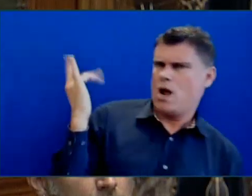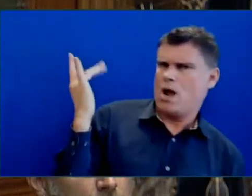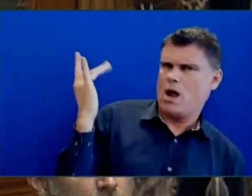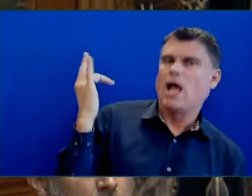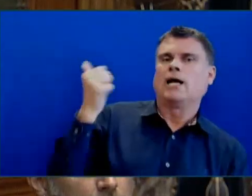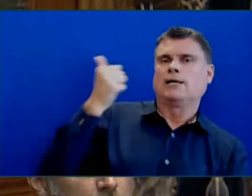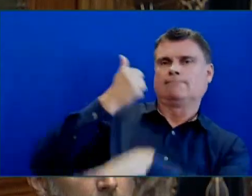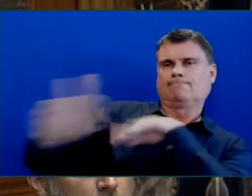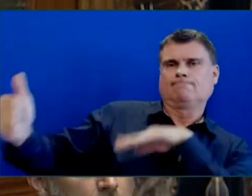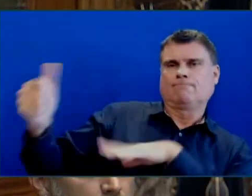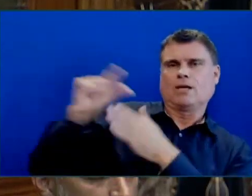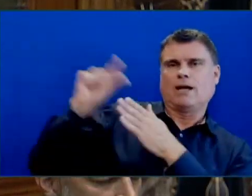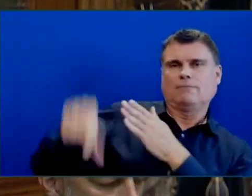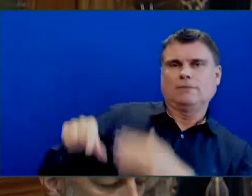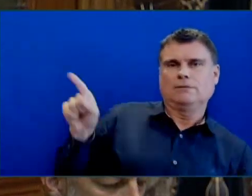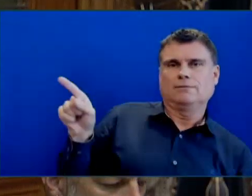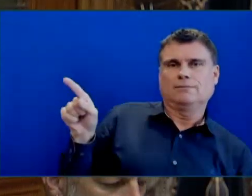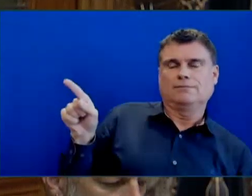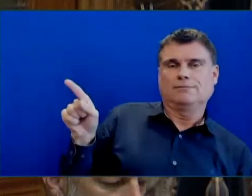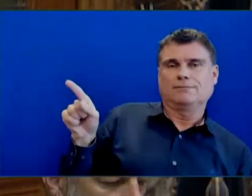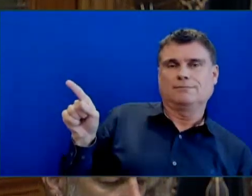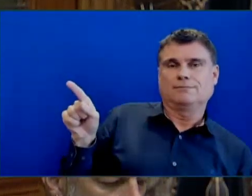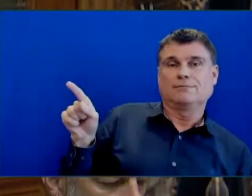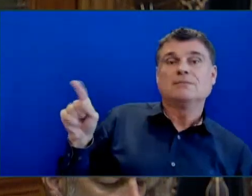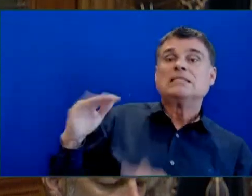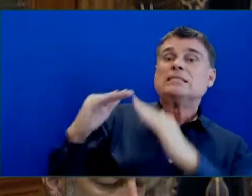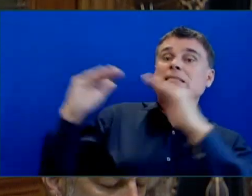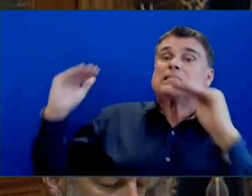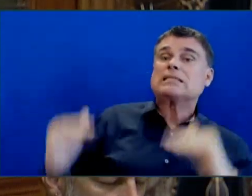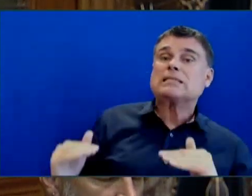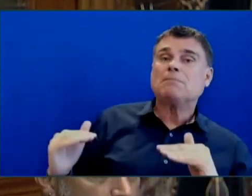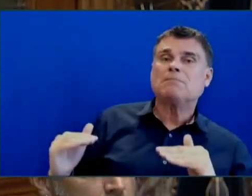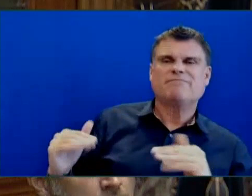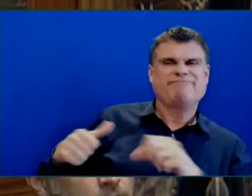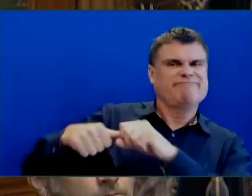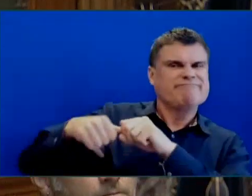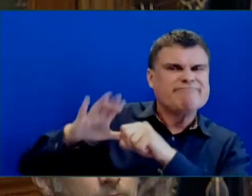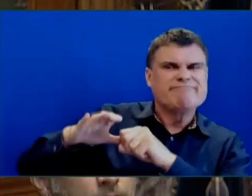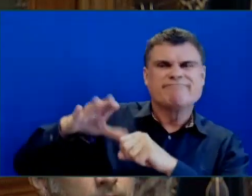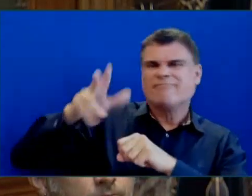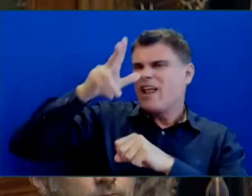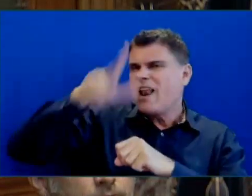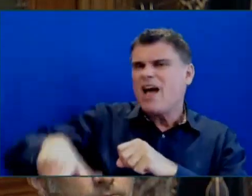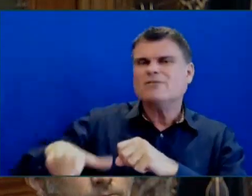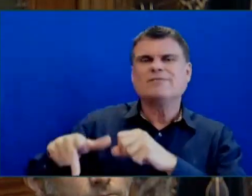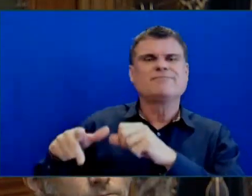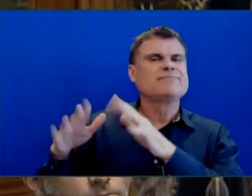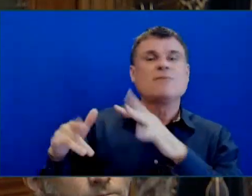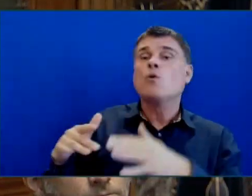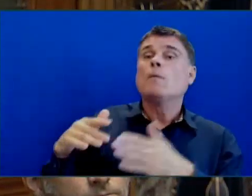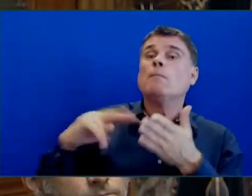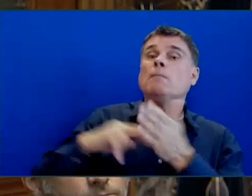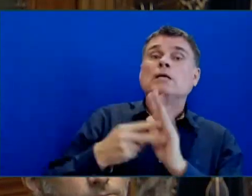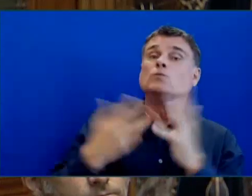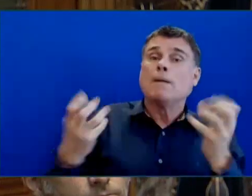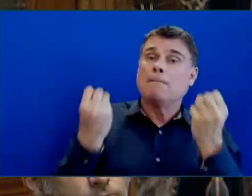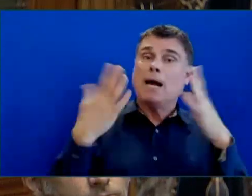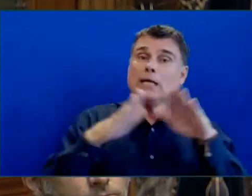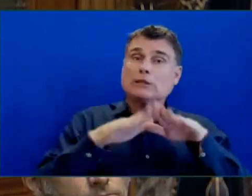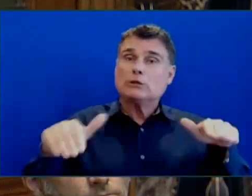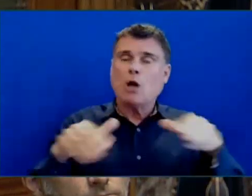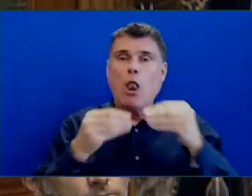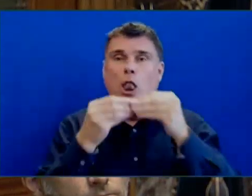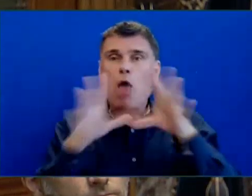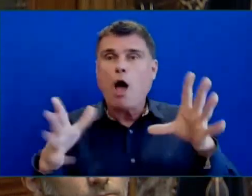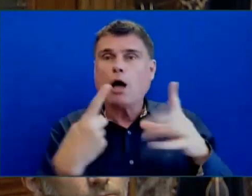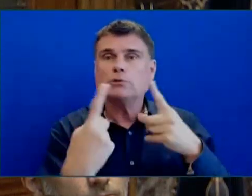children becoming lost, going missing, or disappearing from care. After the tragic death of